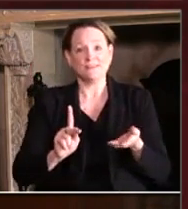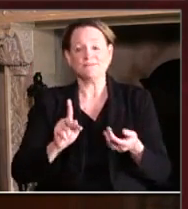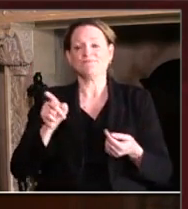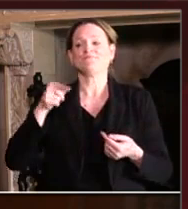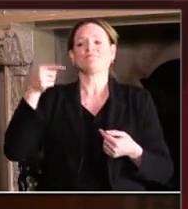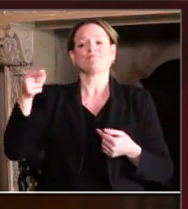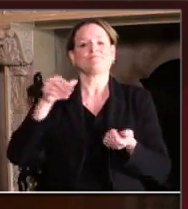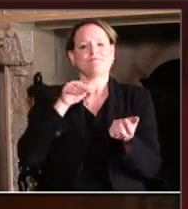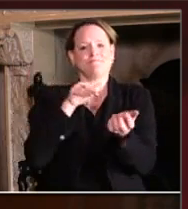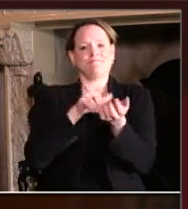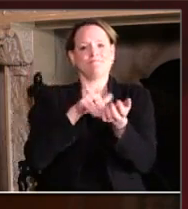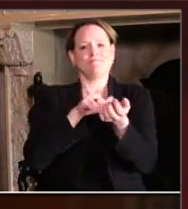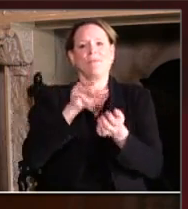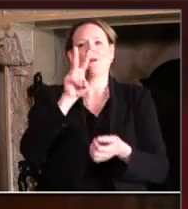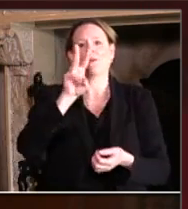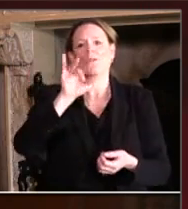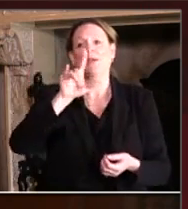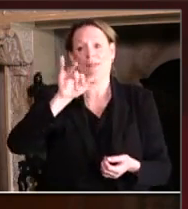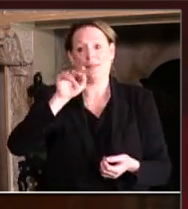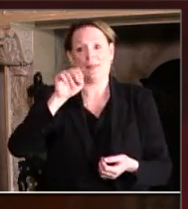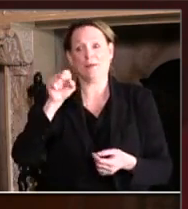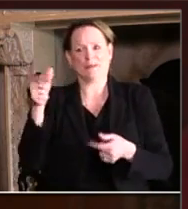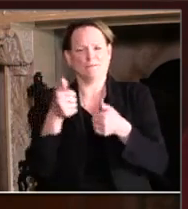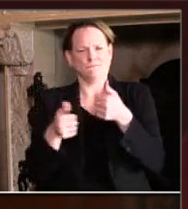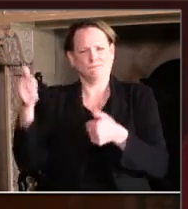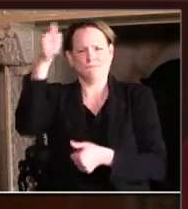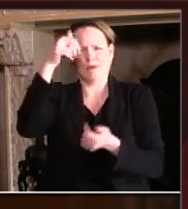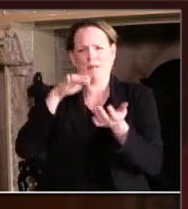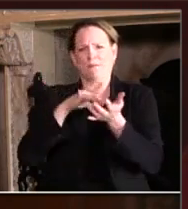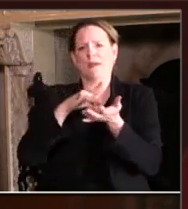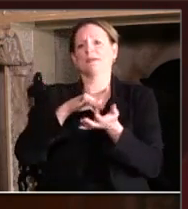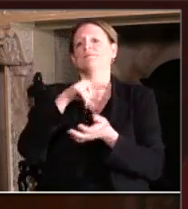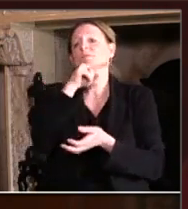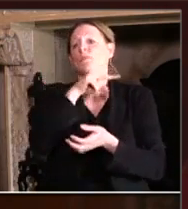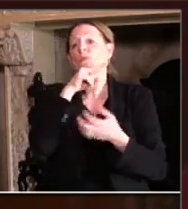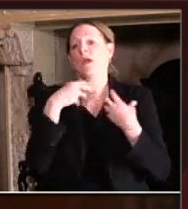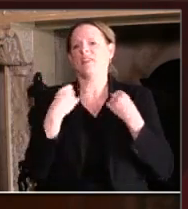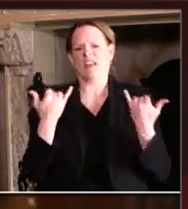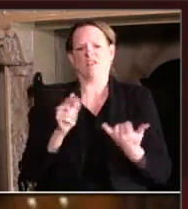Milwaukee Health Services, Inc. Aronica, take it away.